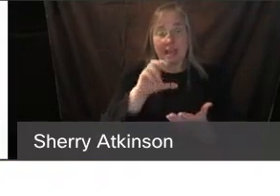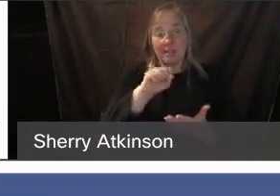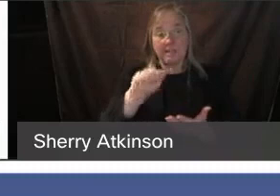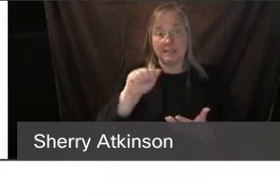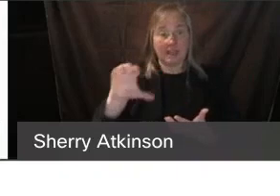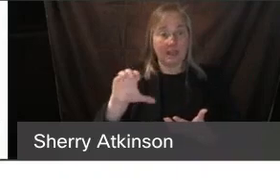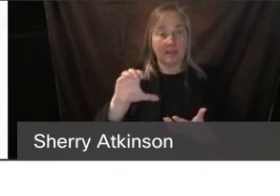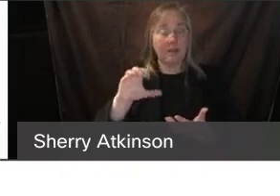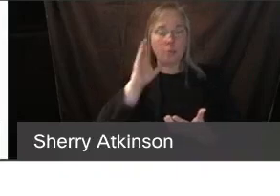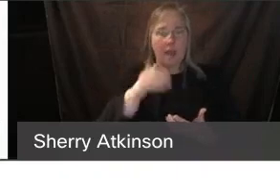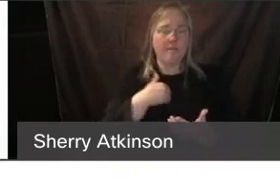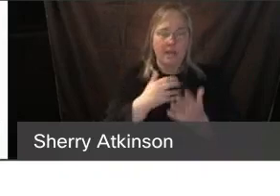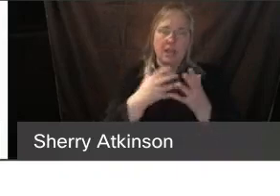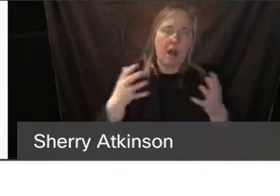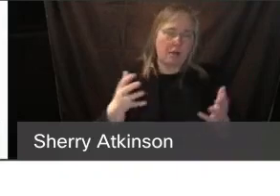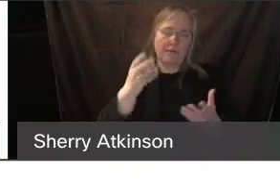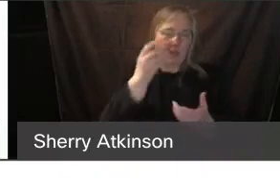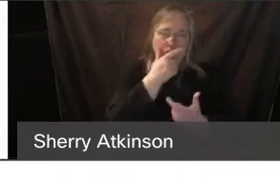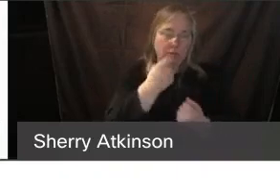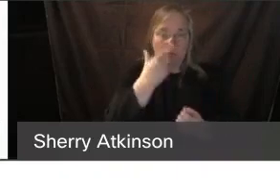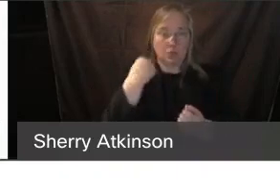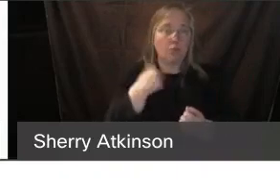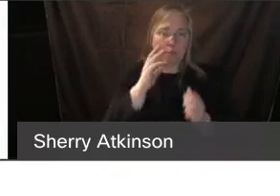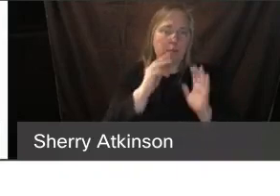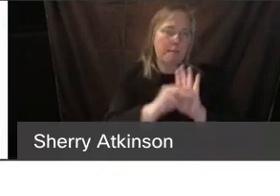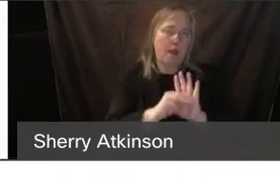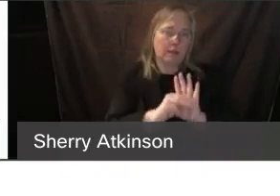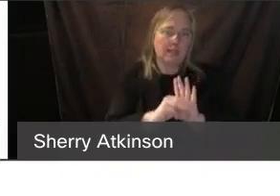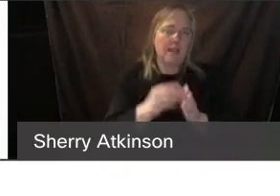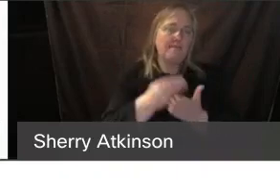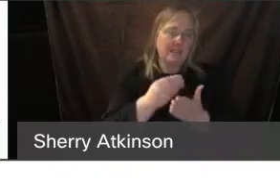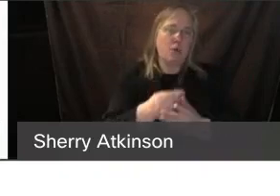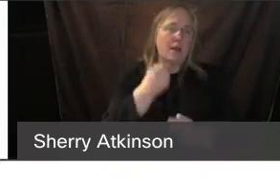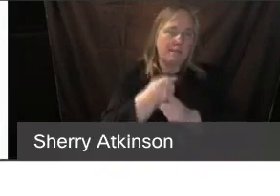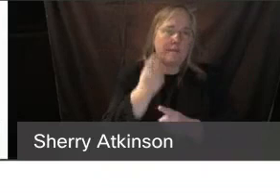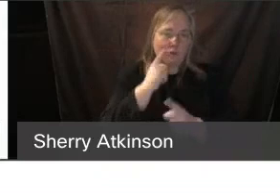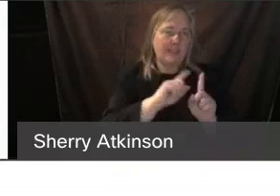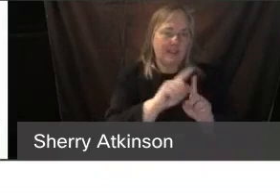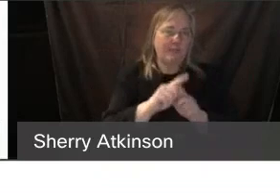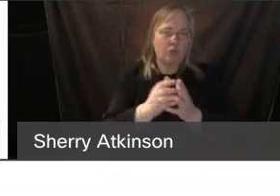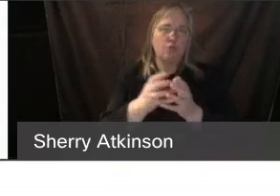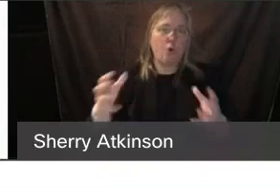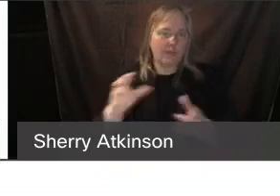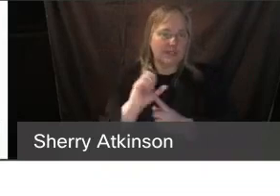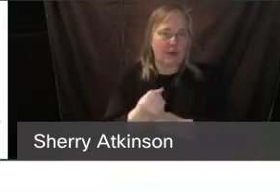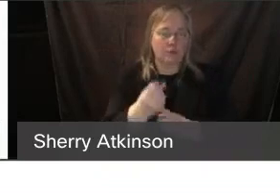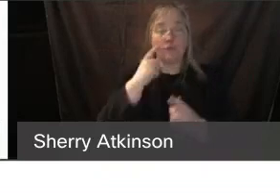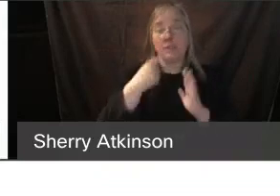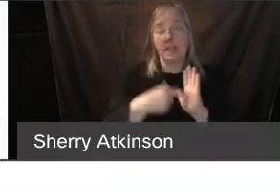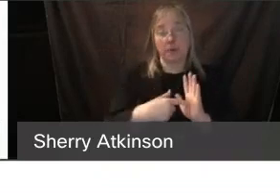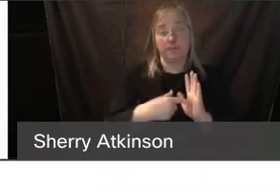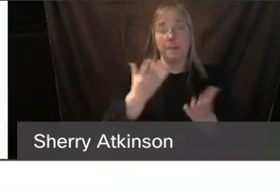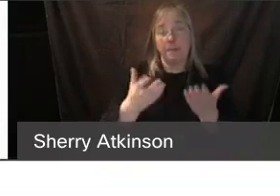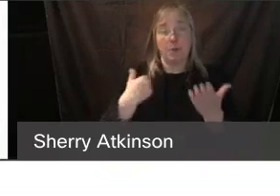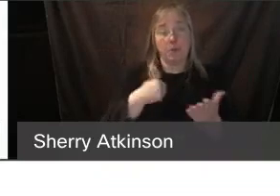in, since we will be modeling the fiscal impacts of these different growth scenarios. So for example, we might look at